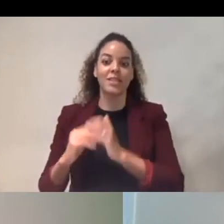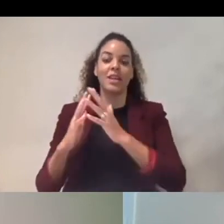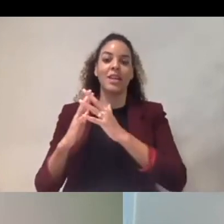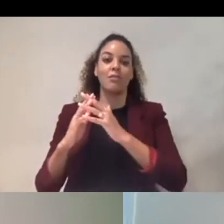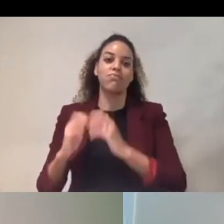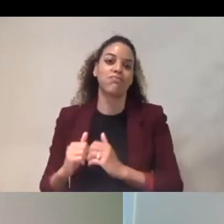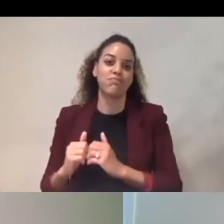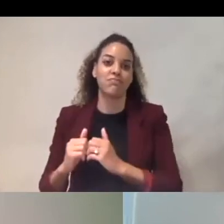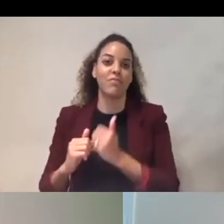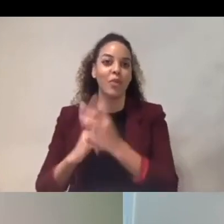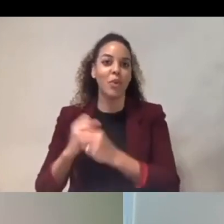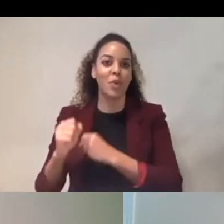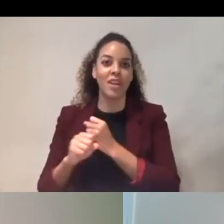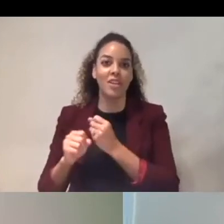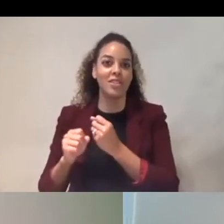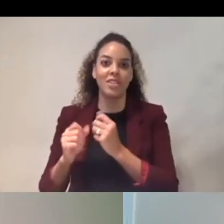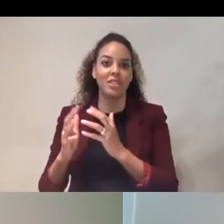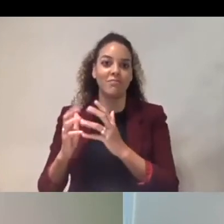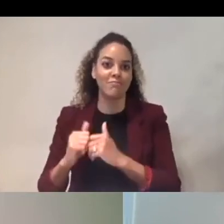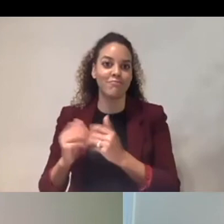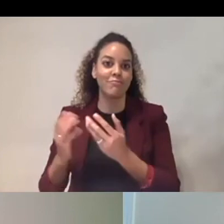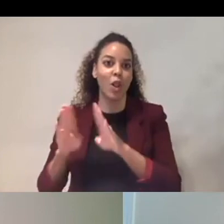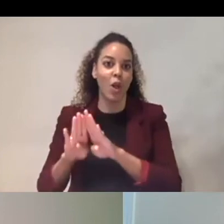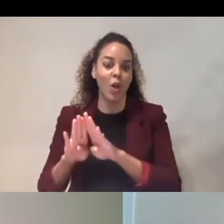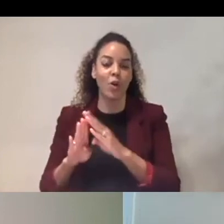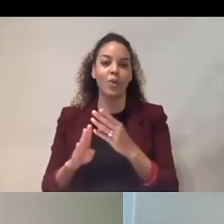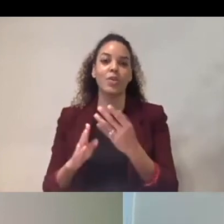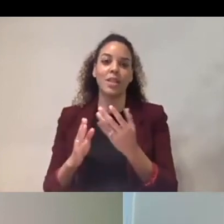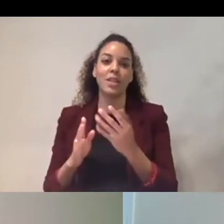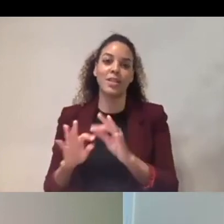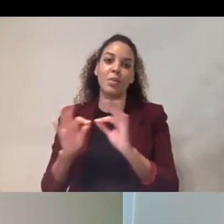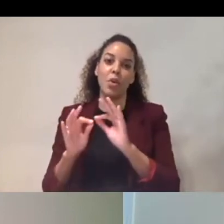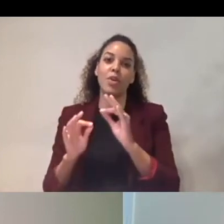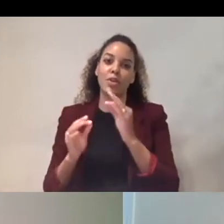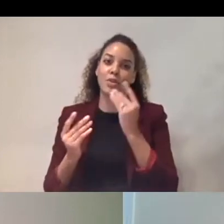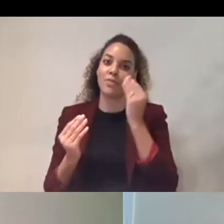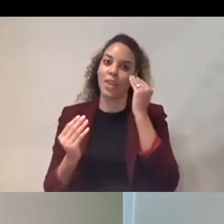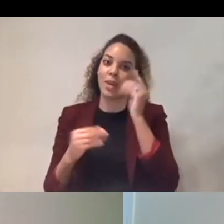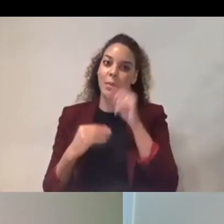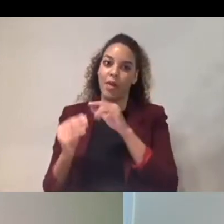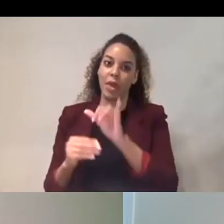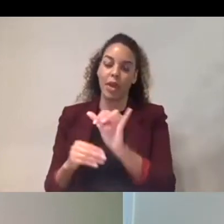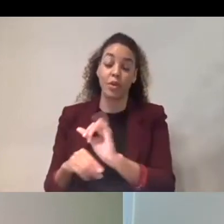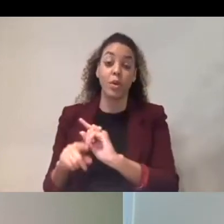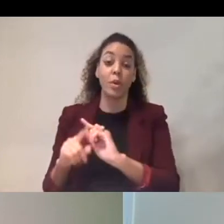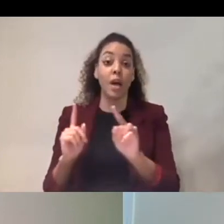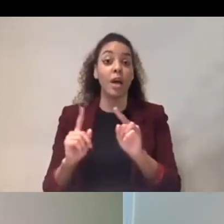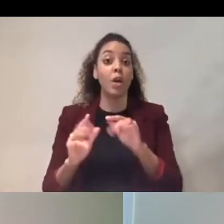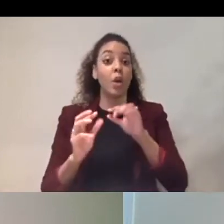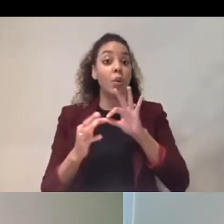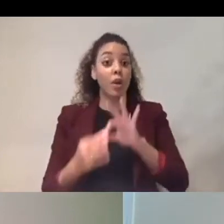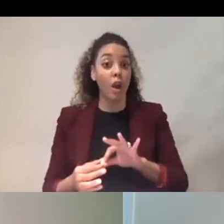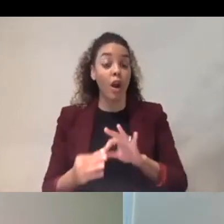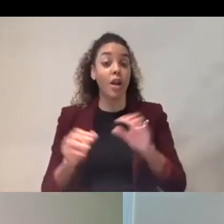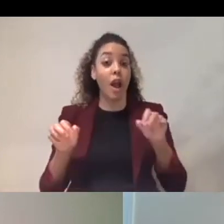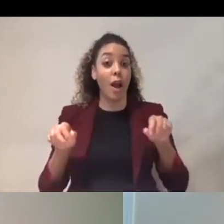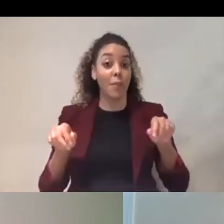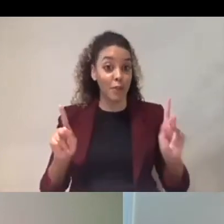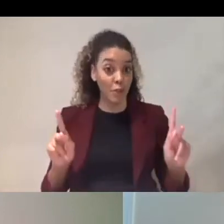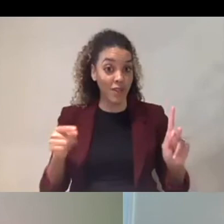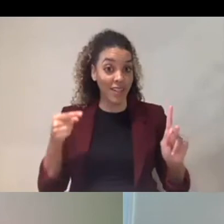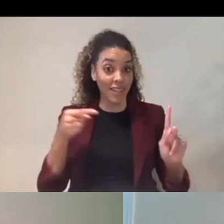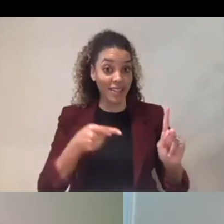couple of years of opening certainly needs to be taken into consideration. But certainly when we look at opportunities, an individual with a